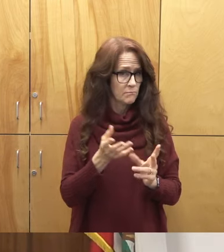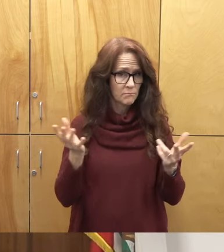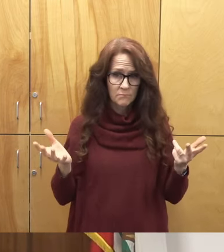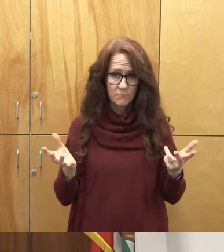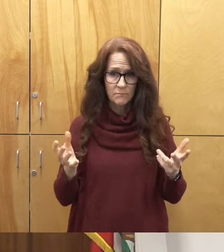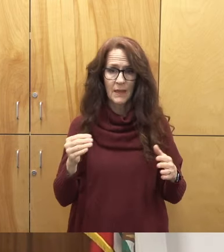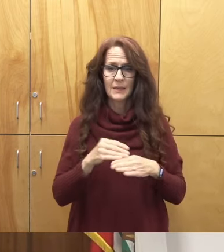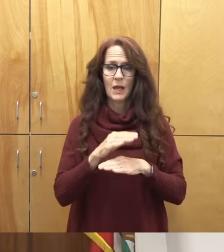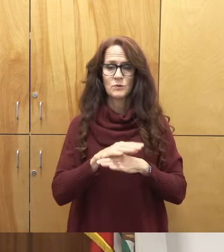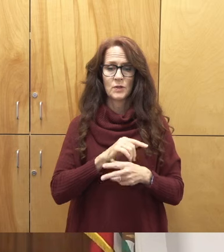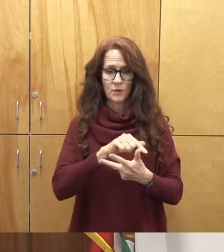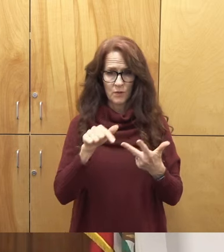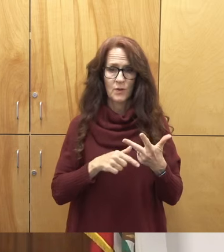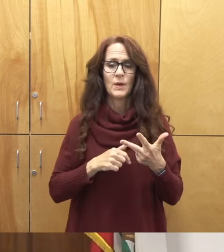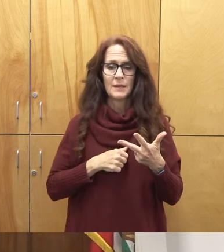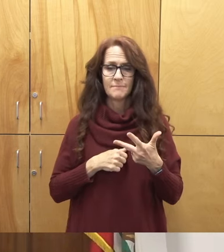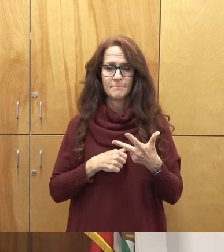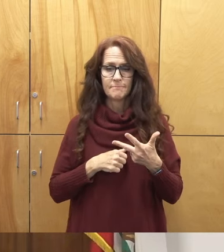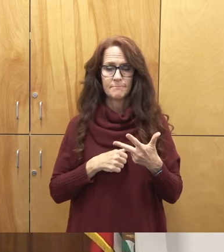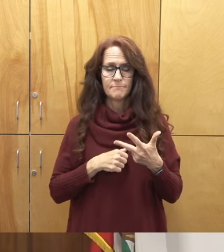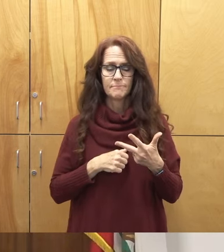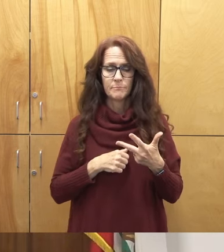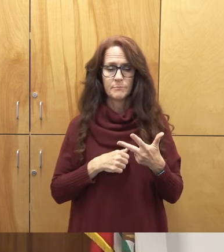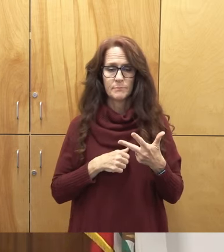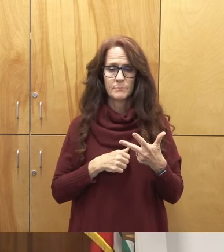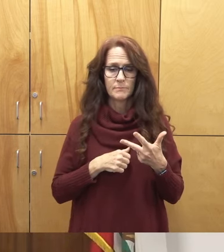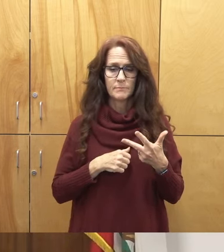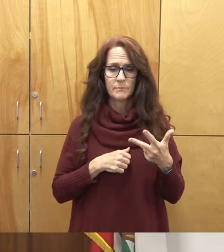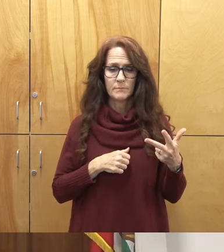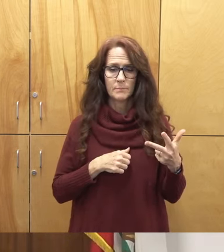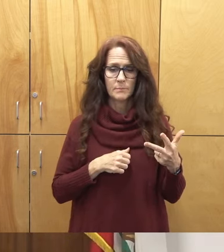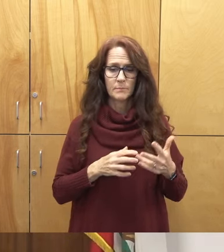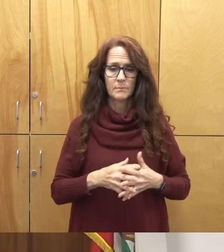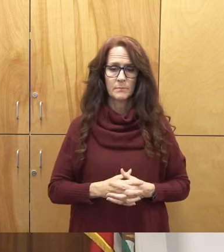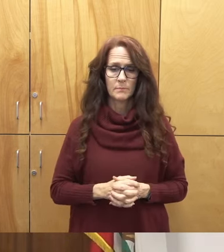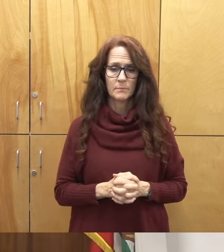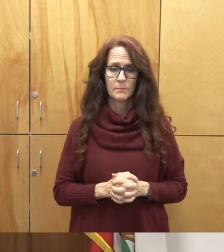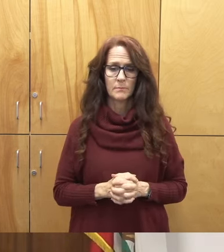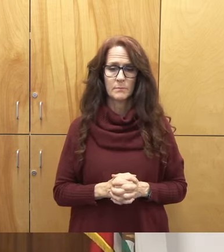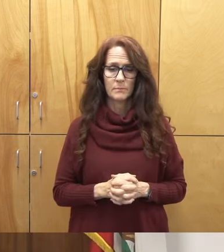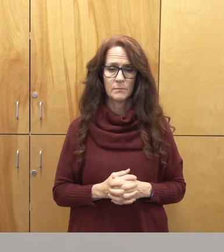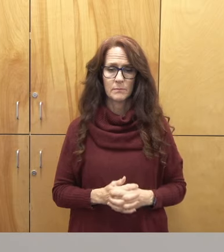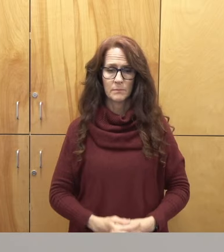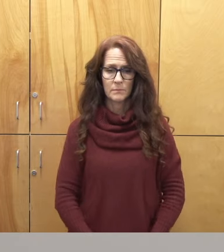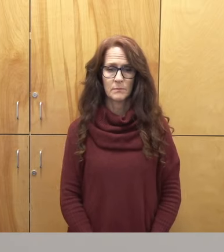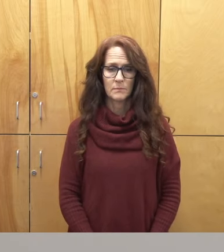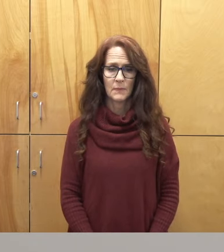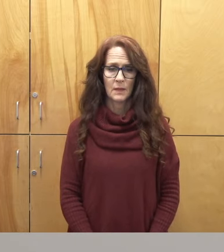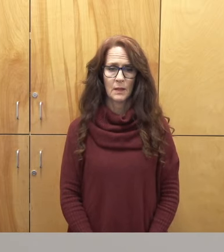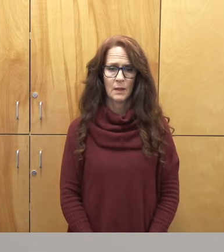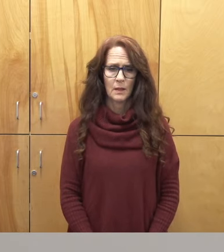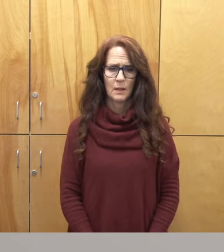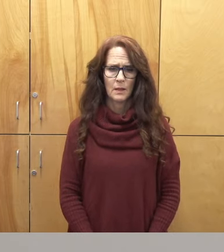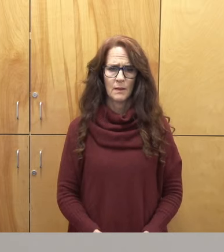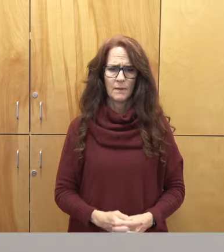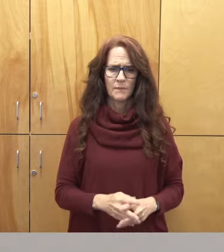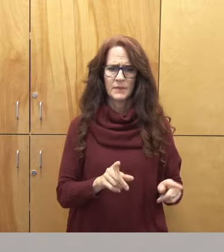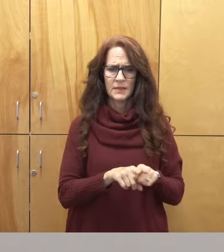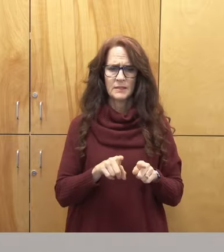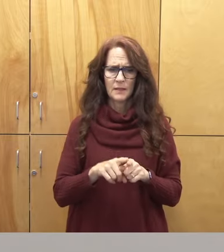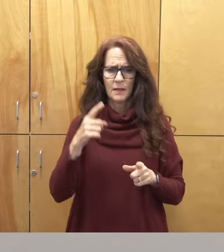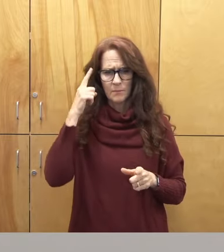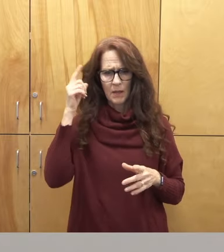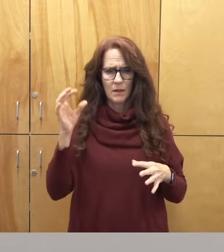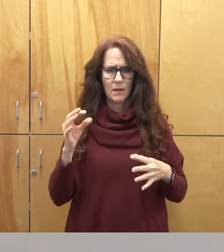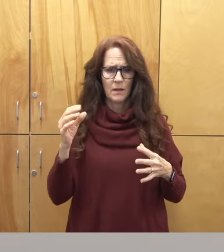And counselors. And counselors, that's yes. What I meant, in addition to the counselors. Because they perform those same mental health